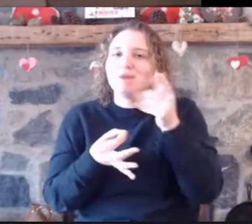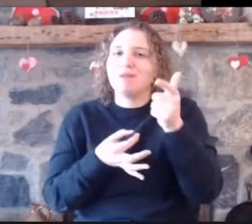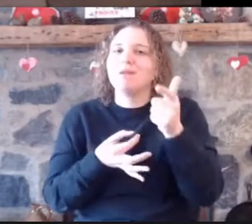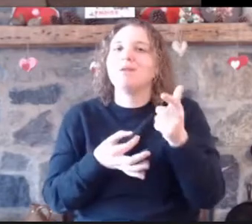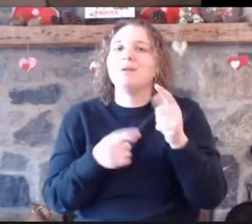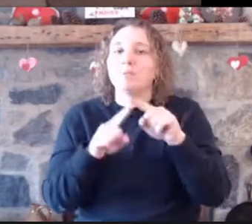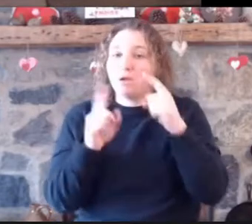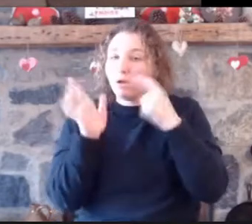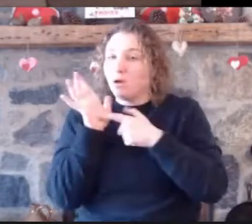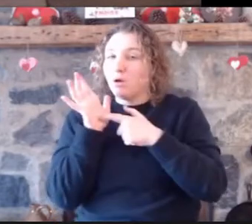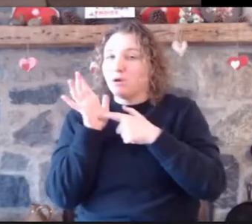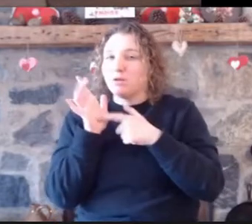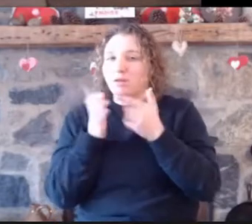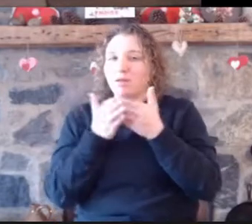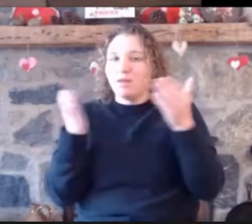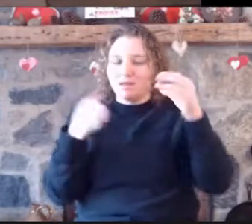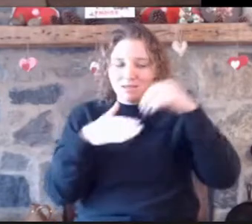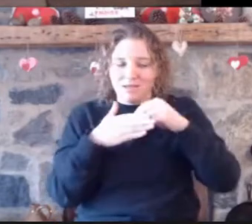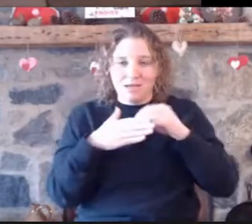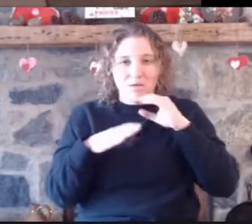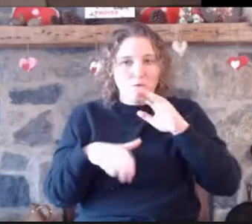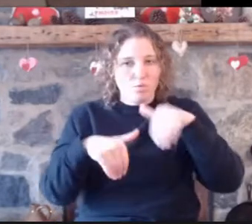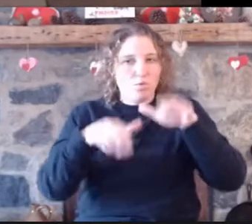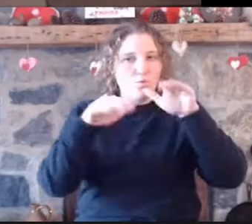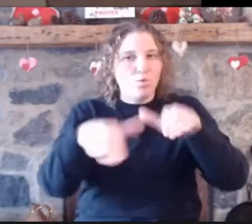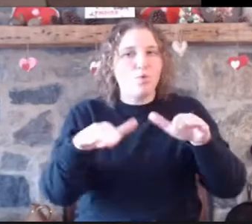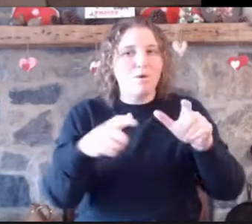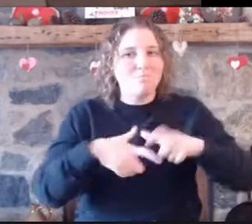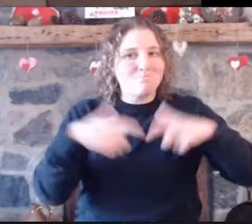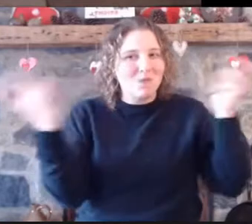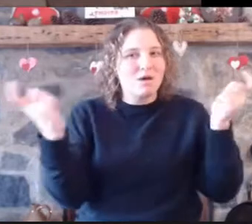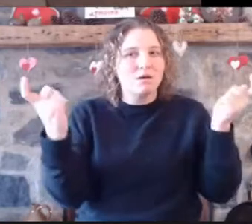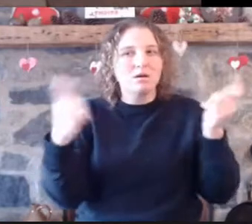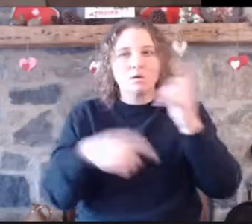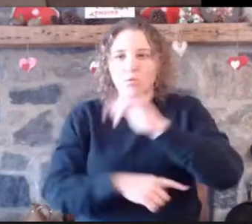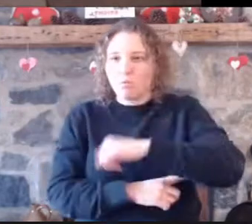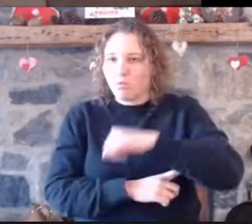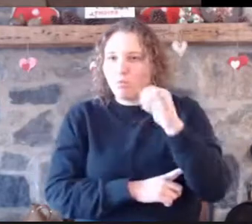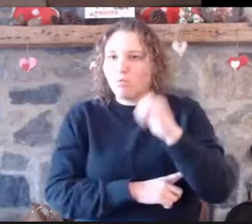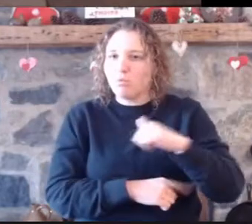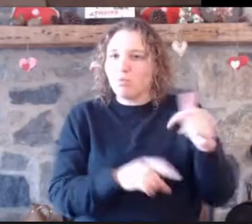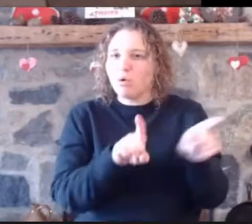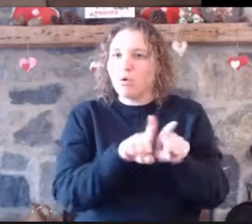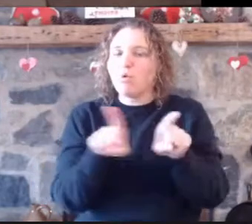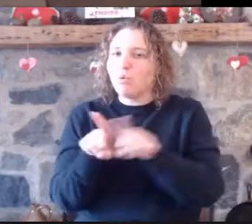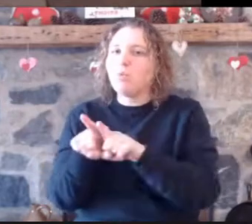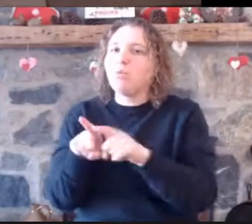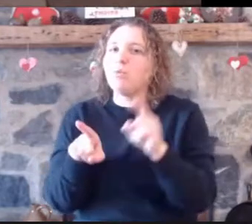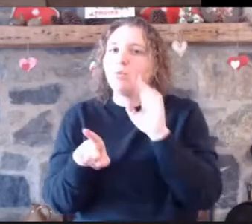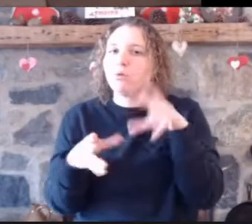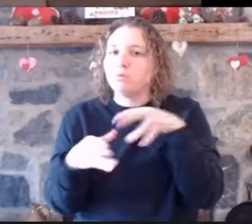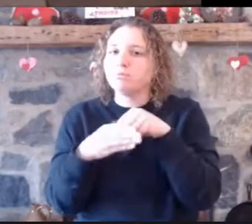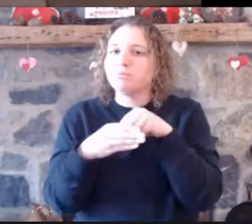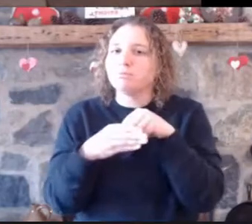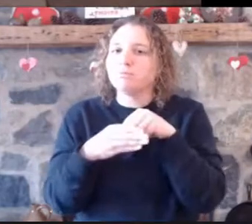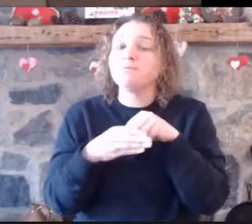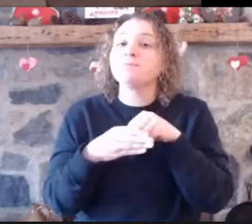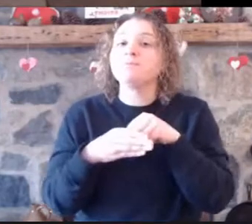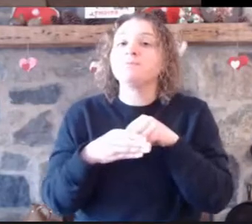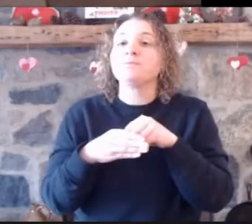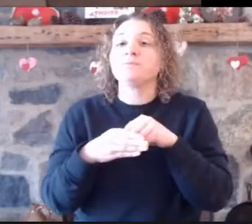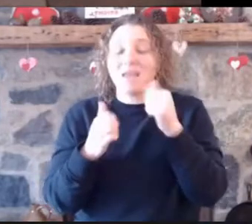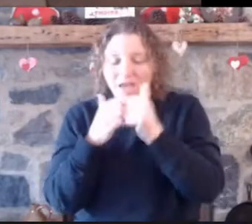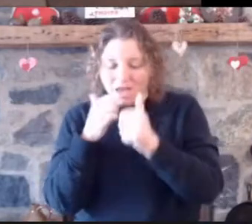sea are big, which would include whales as well as some other things we'll think about today. And every